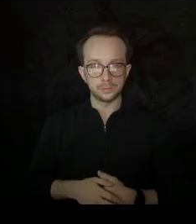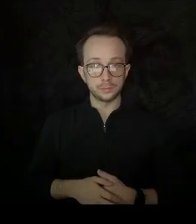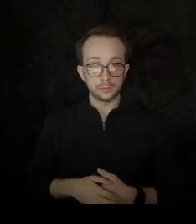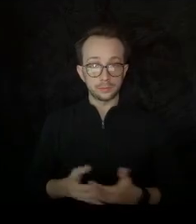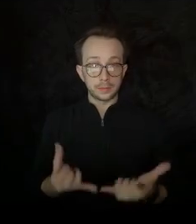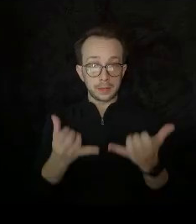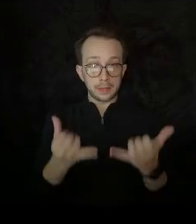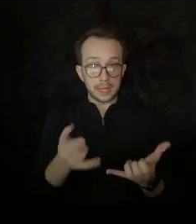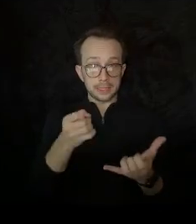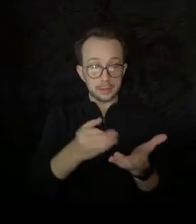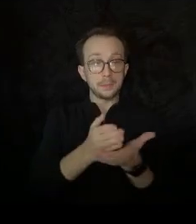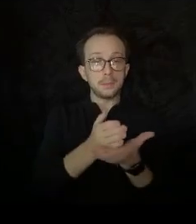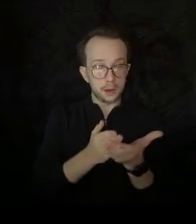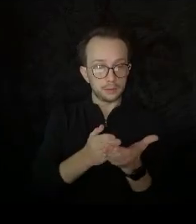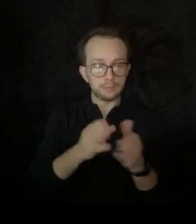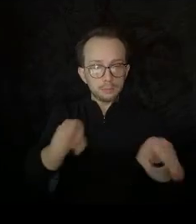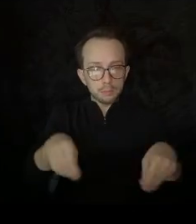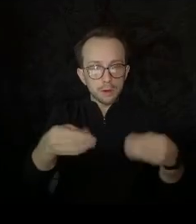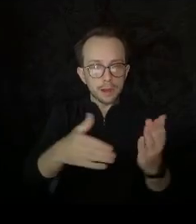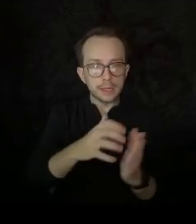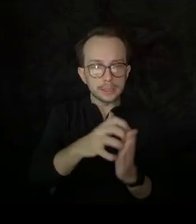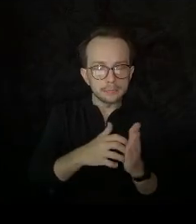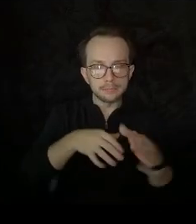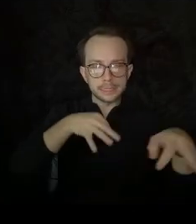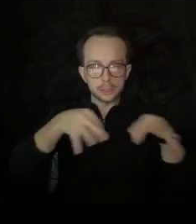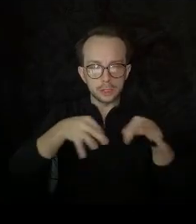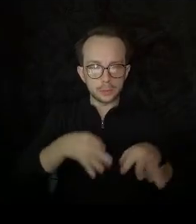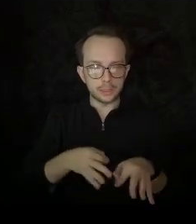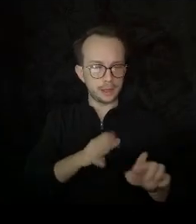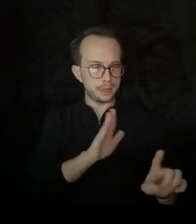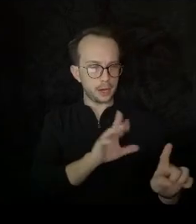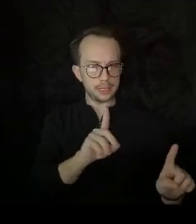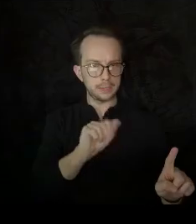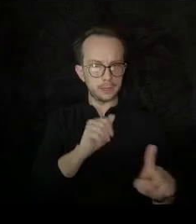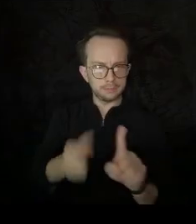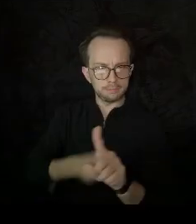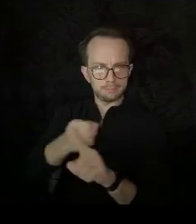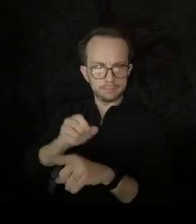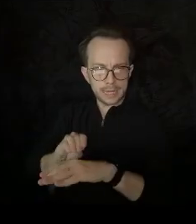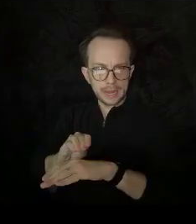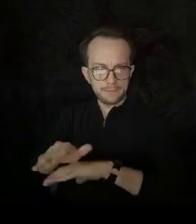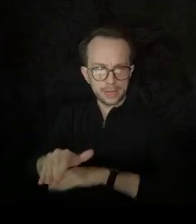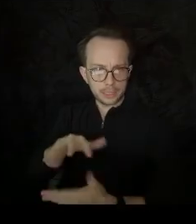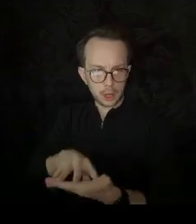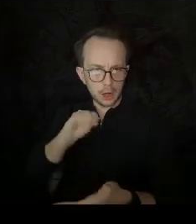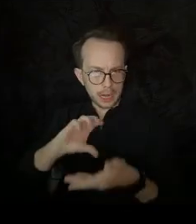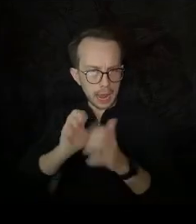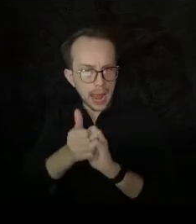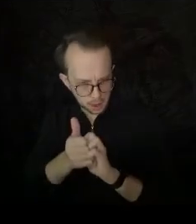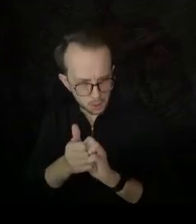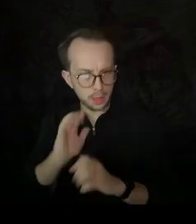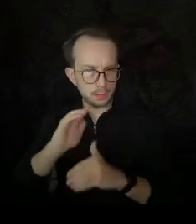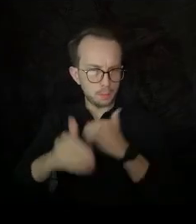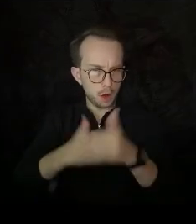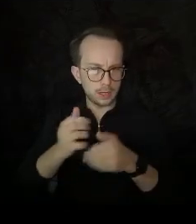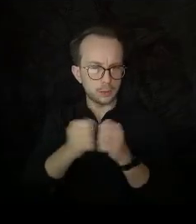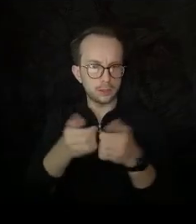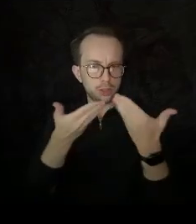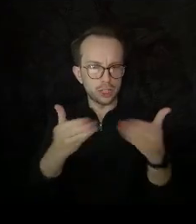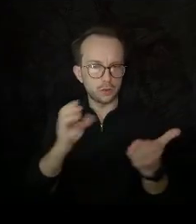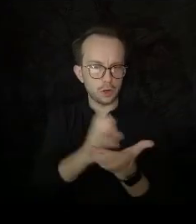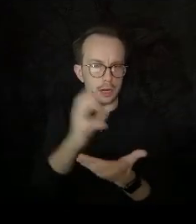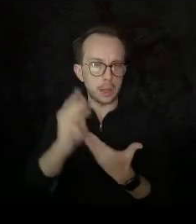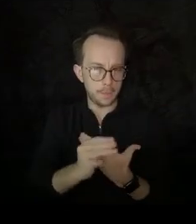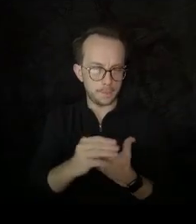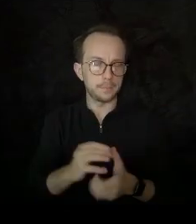a description of how the disability affects your child's learning and progress in the general curriculum. It